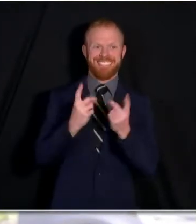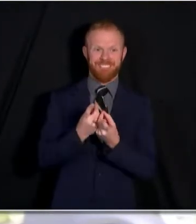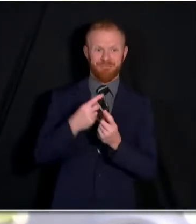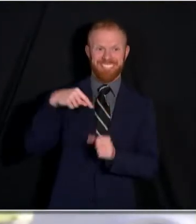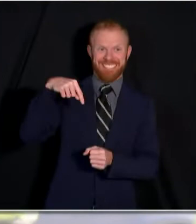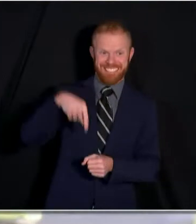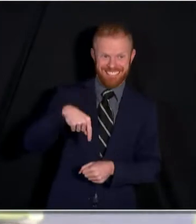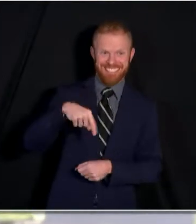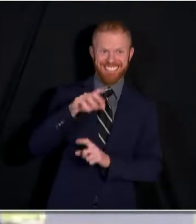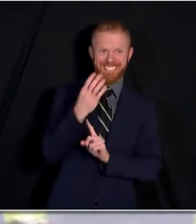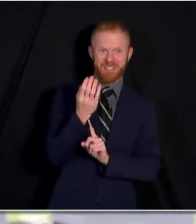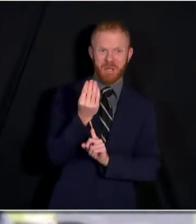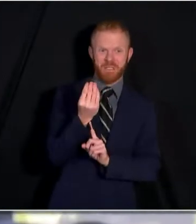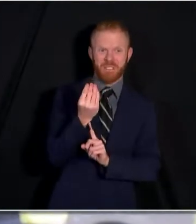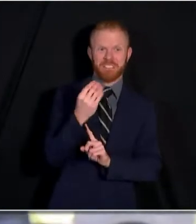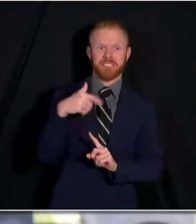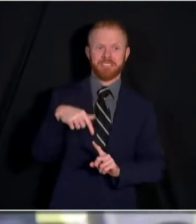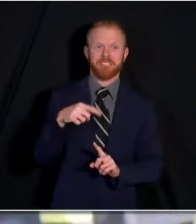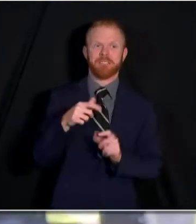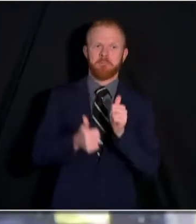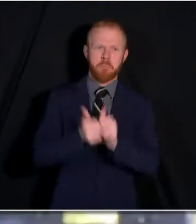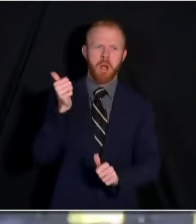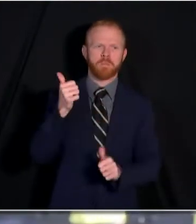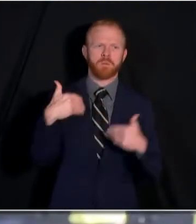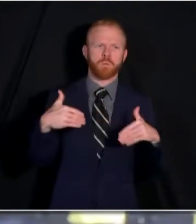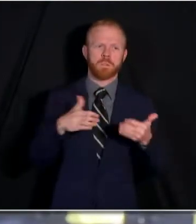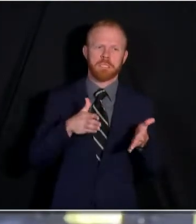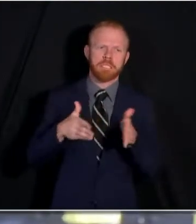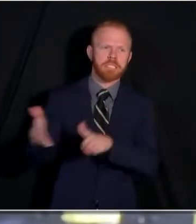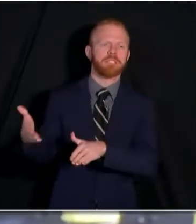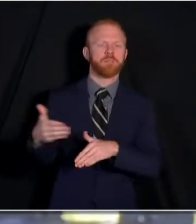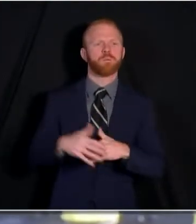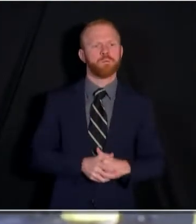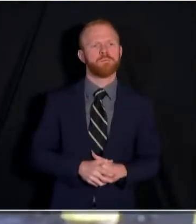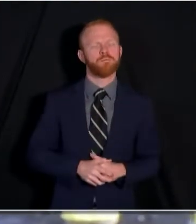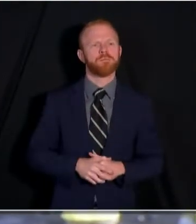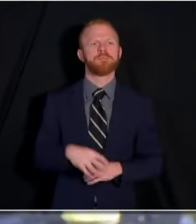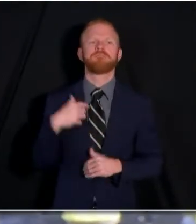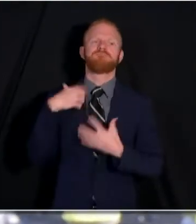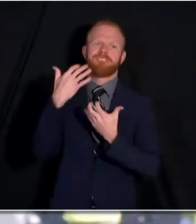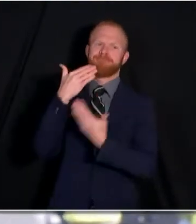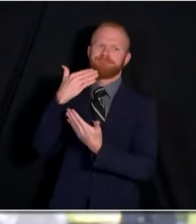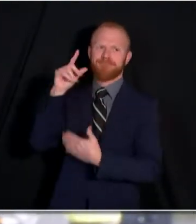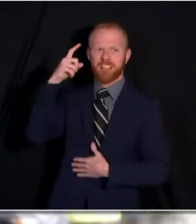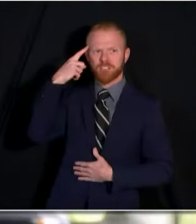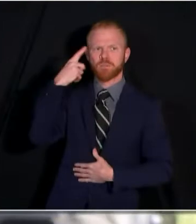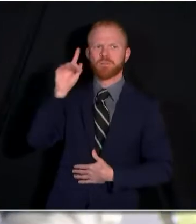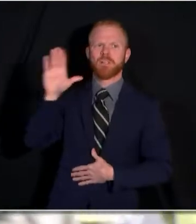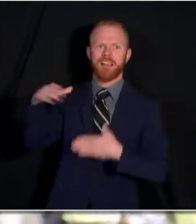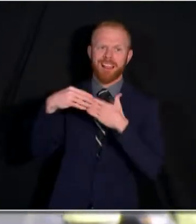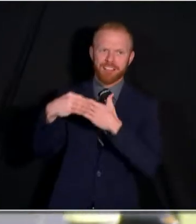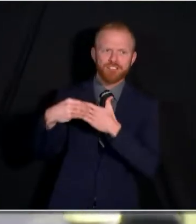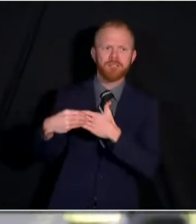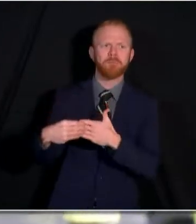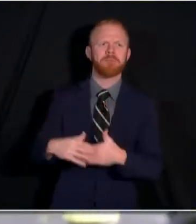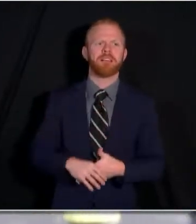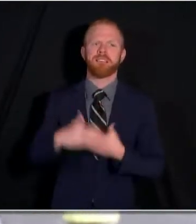for infection and mortality rates. So thank you very much, Governor Gavin Newsom. Thank you for your leadership. Thank you.